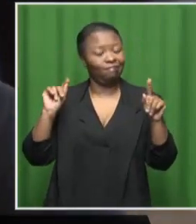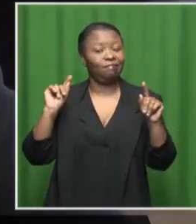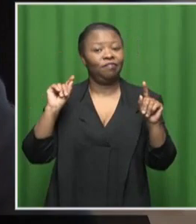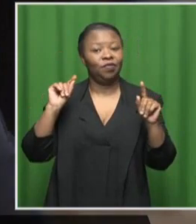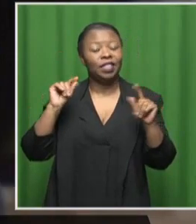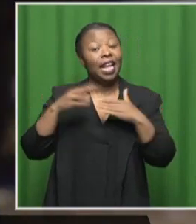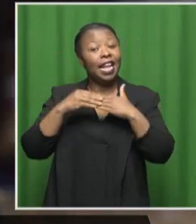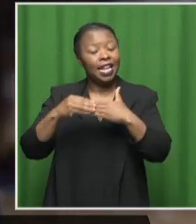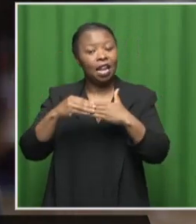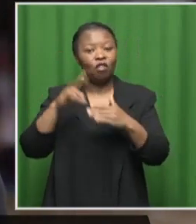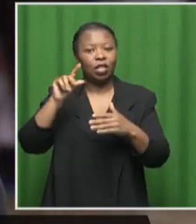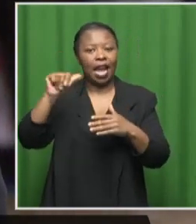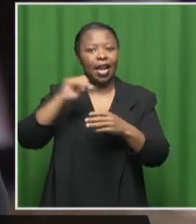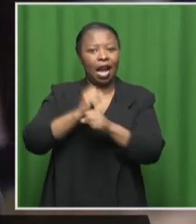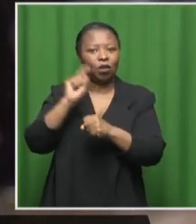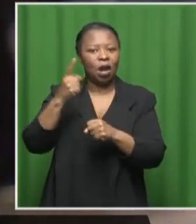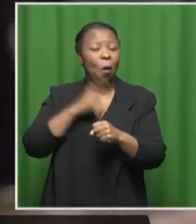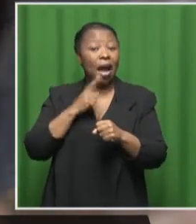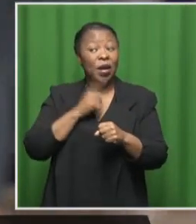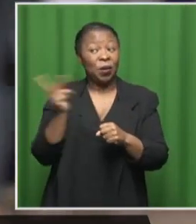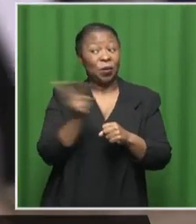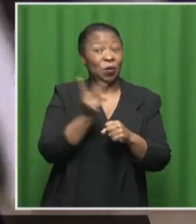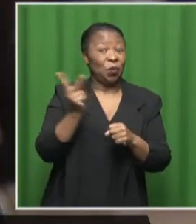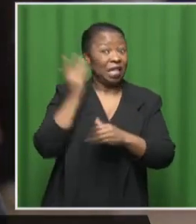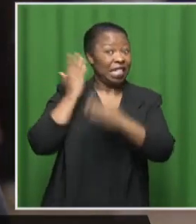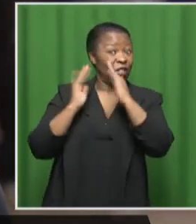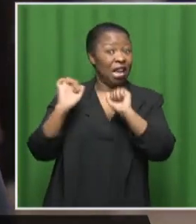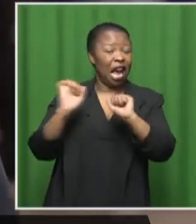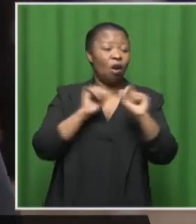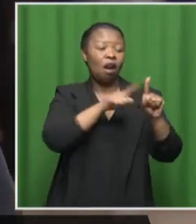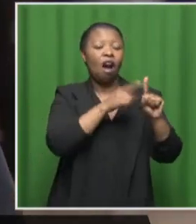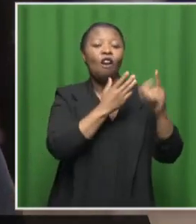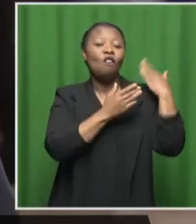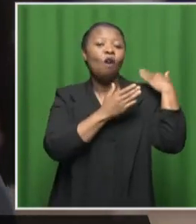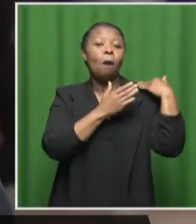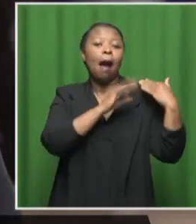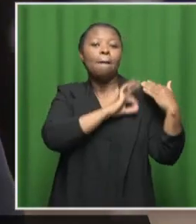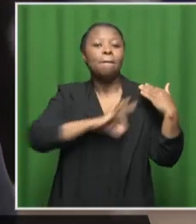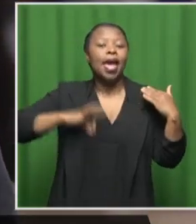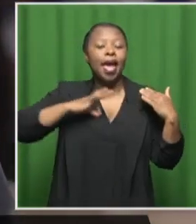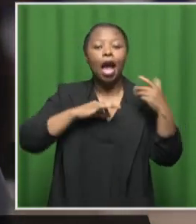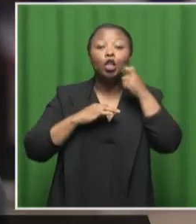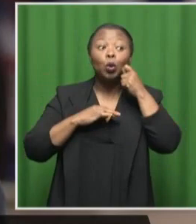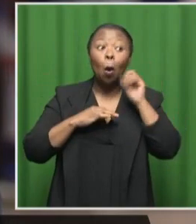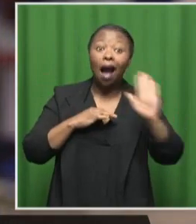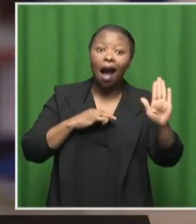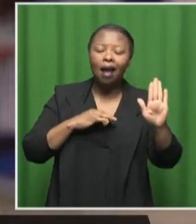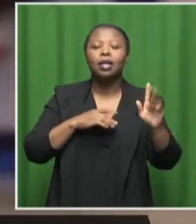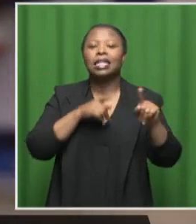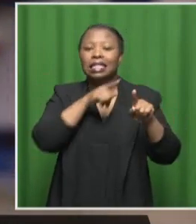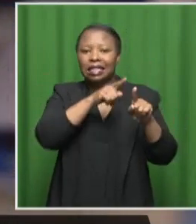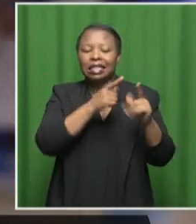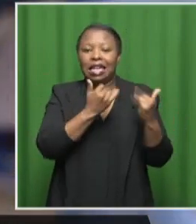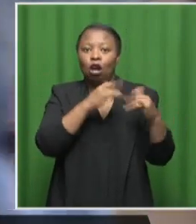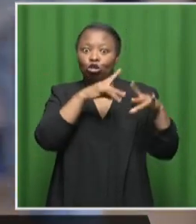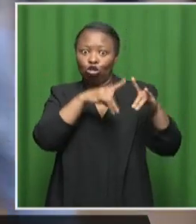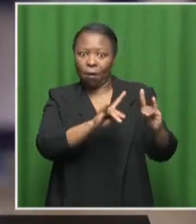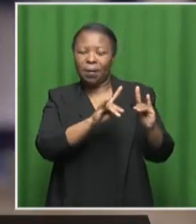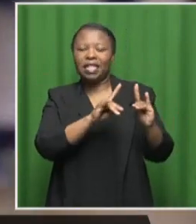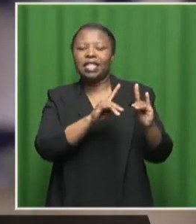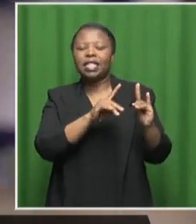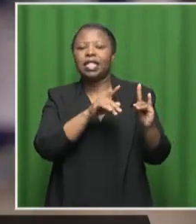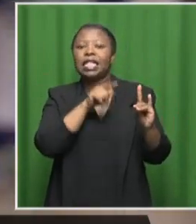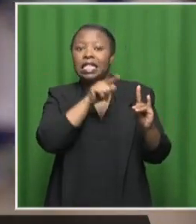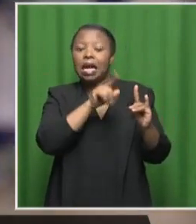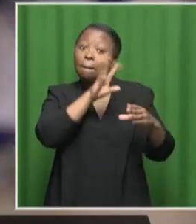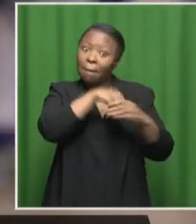the Democratic Alliance. Looking at the history of these two individuals, Msimanga is a former mayor in Tshwane. He's also the incumbent provincial chairperson. He was part of